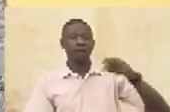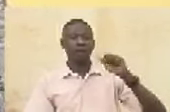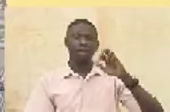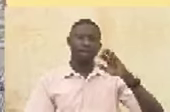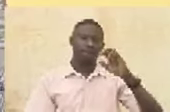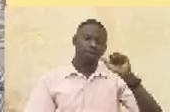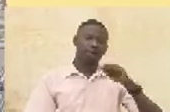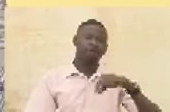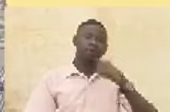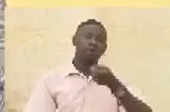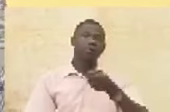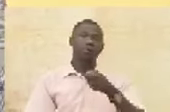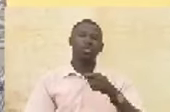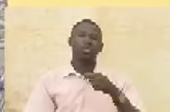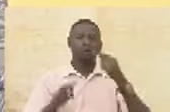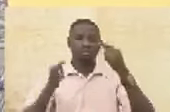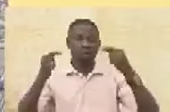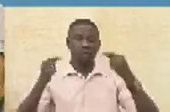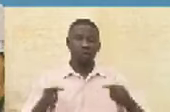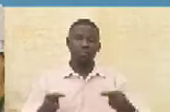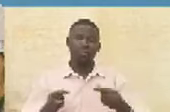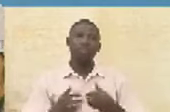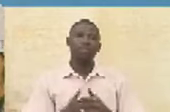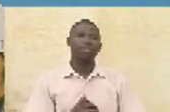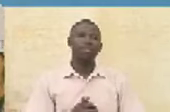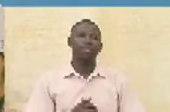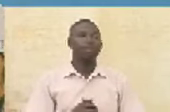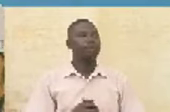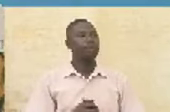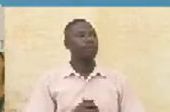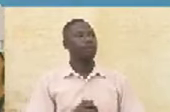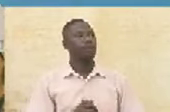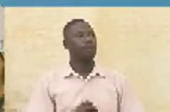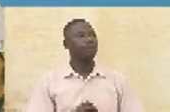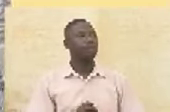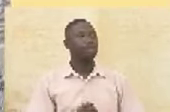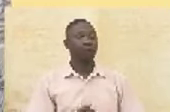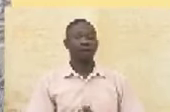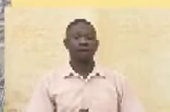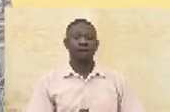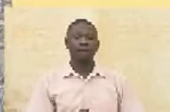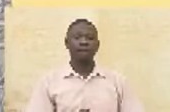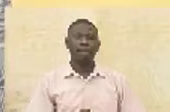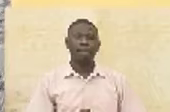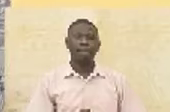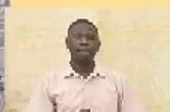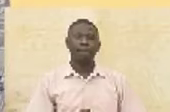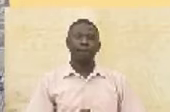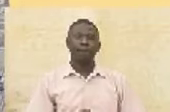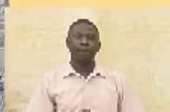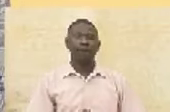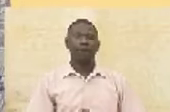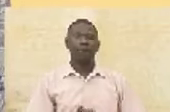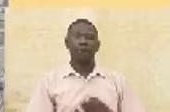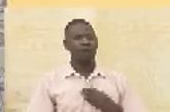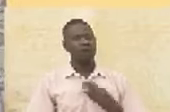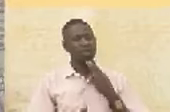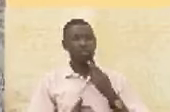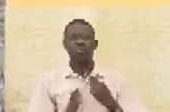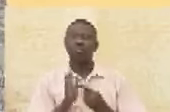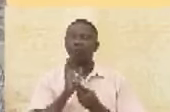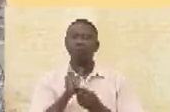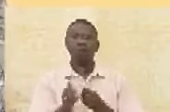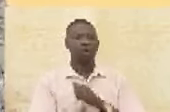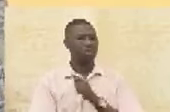bake council abarka bake Mrs. Camara fana ila sedo la sede yaro la jang. And to you, we express our sympathy for